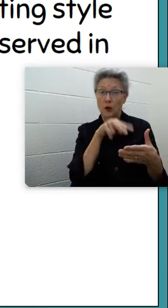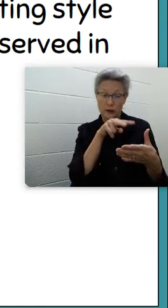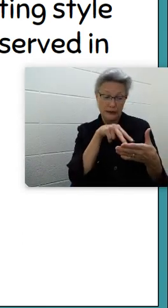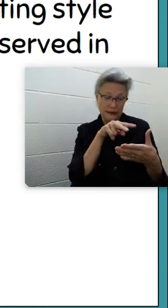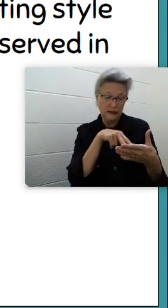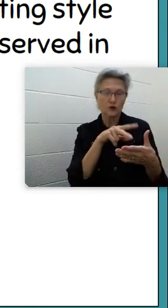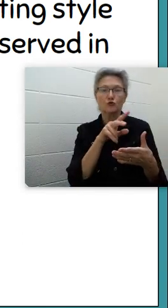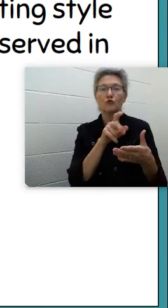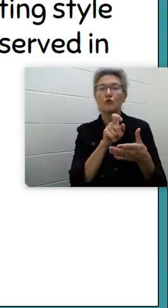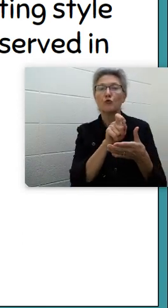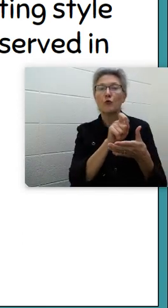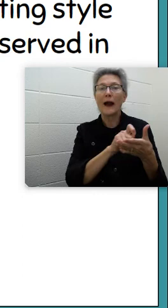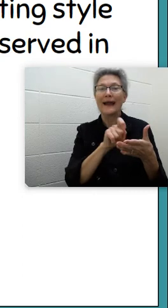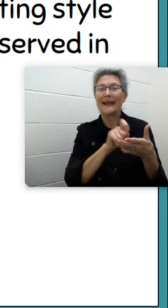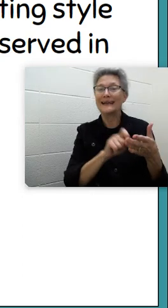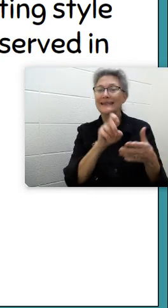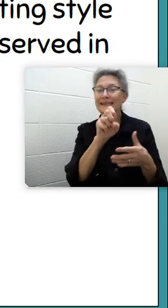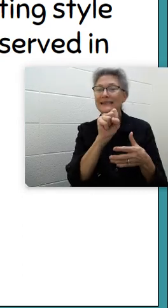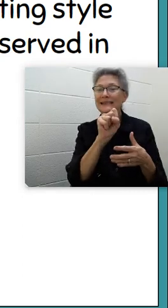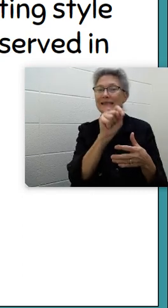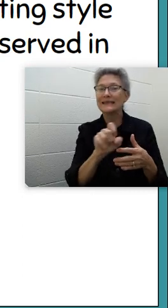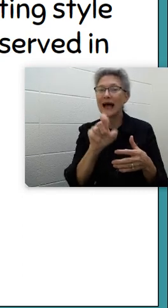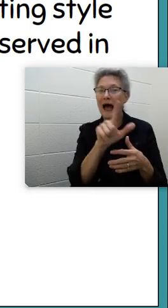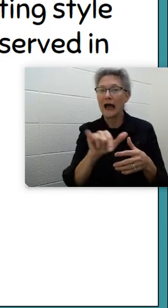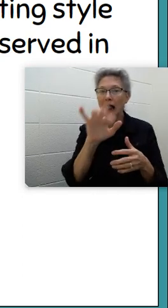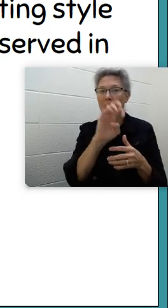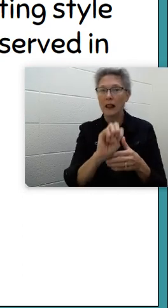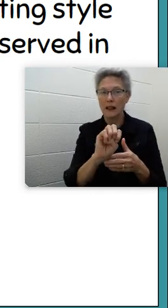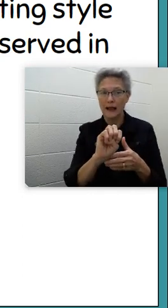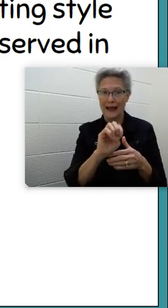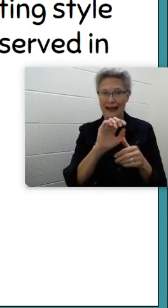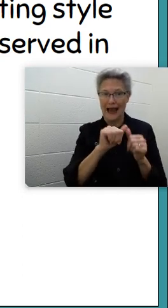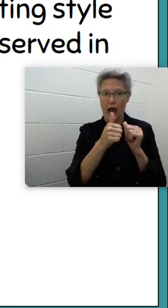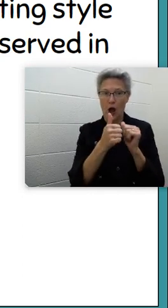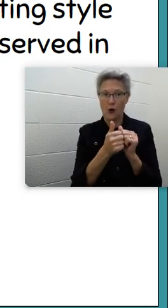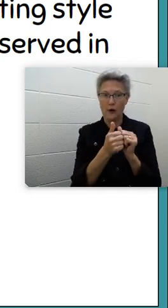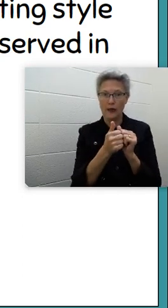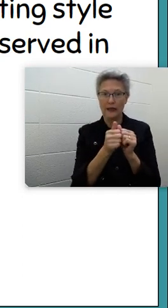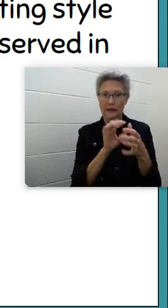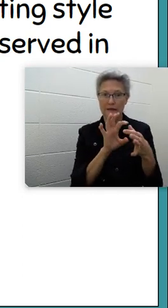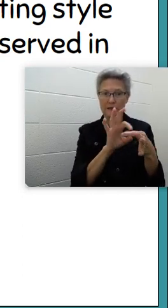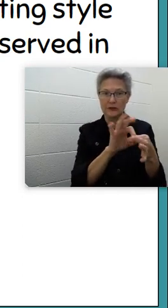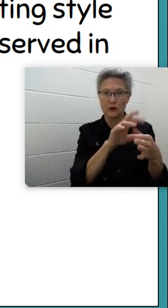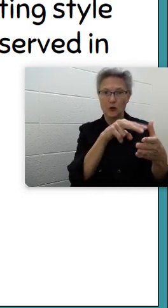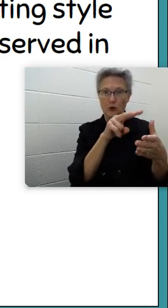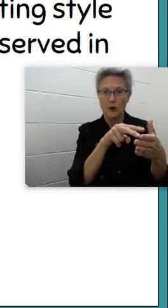his writing style a bit and how he connected the readers to what he observed in nature.